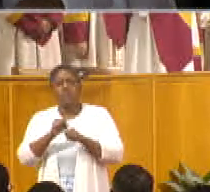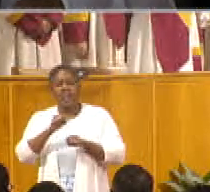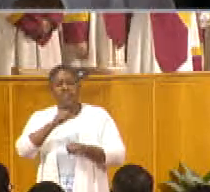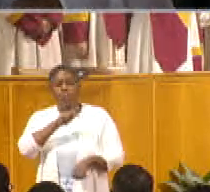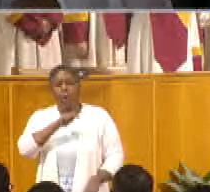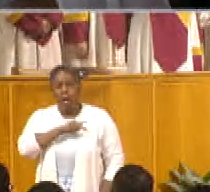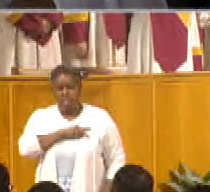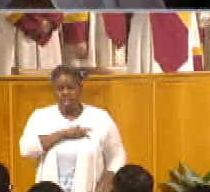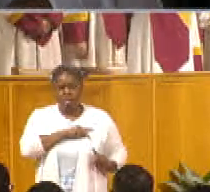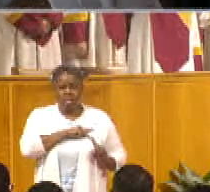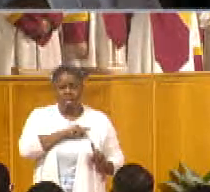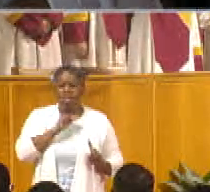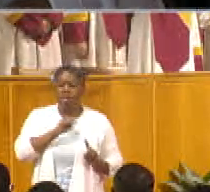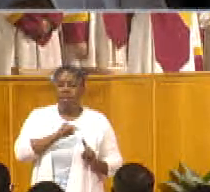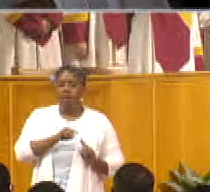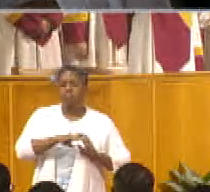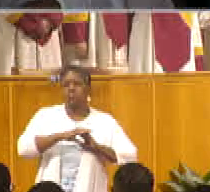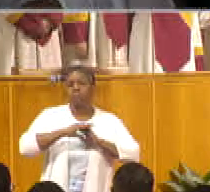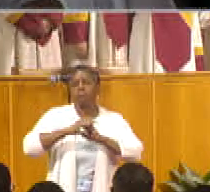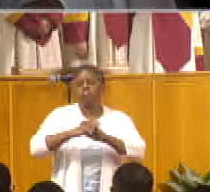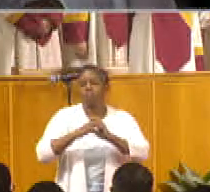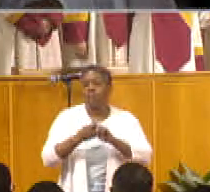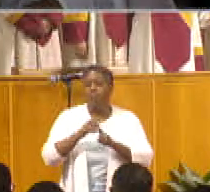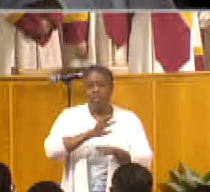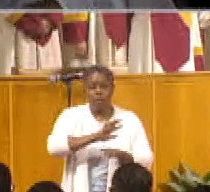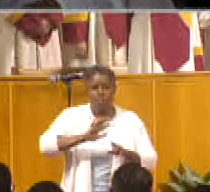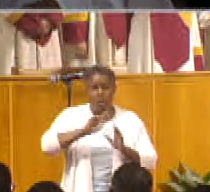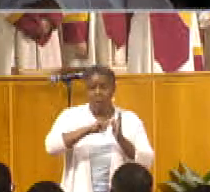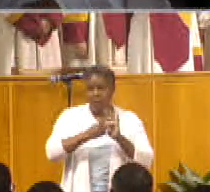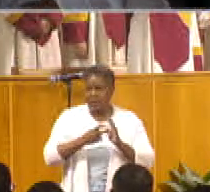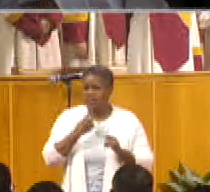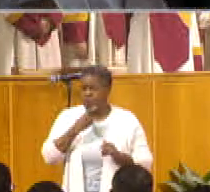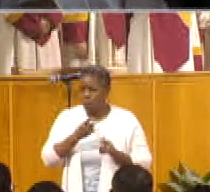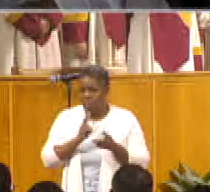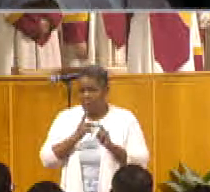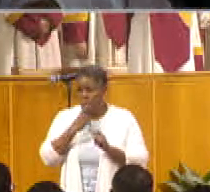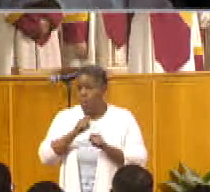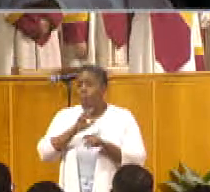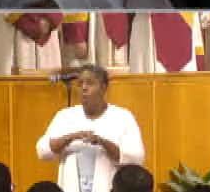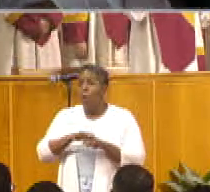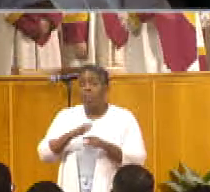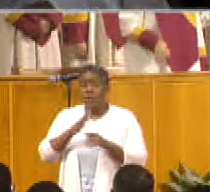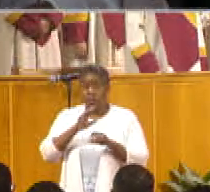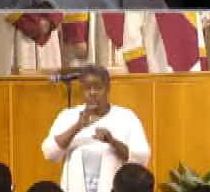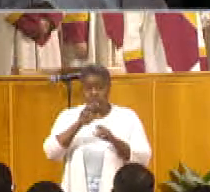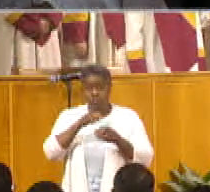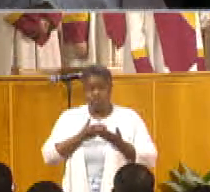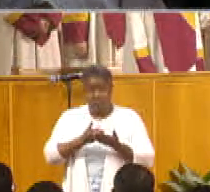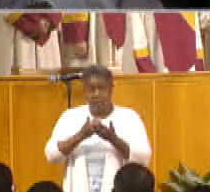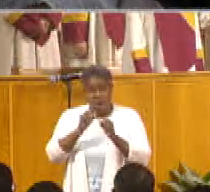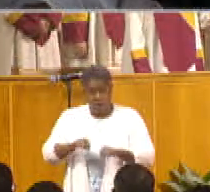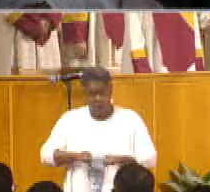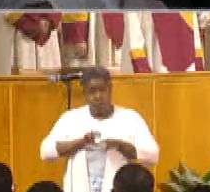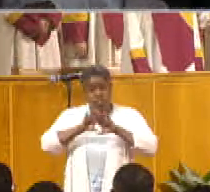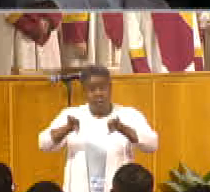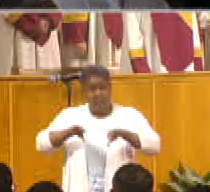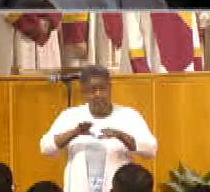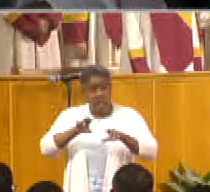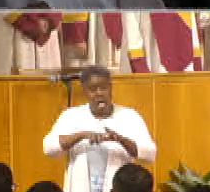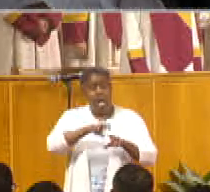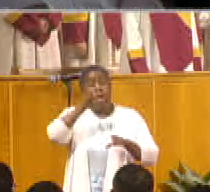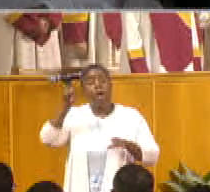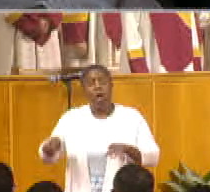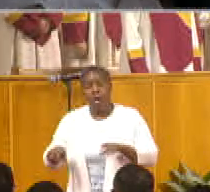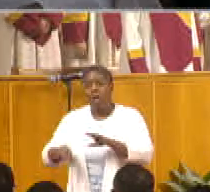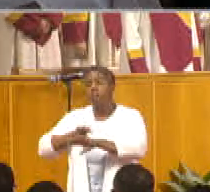Paul, kept them from their purpose and commanded that those who could swim should jump overboard first and